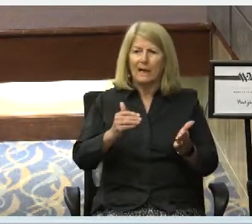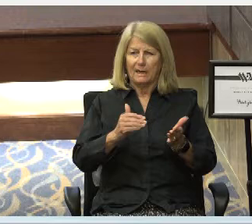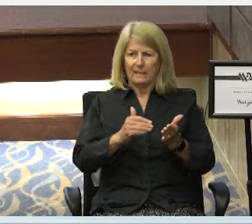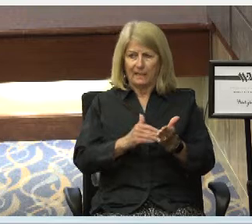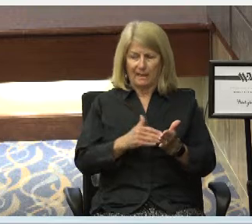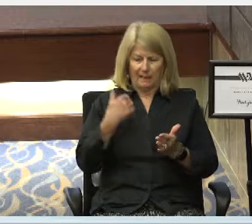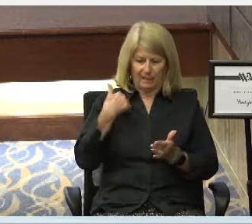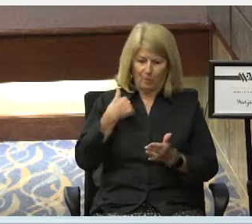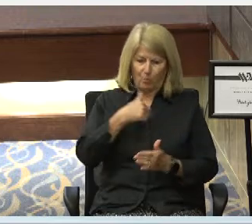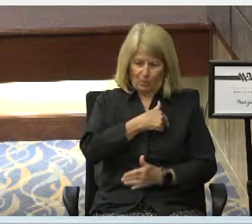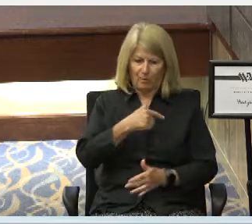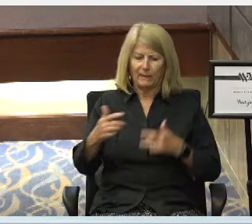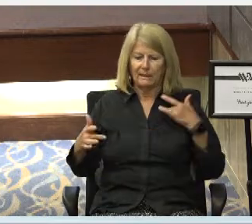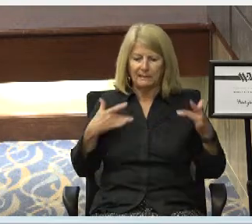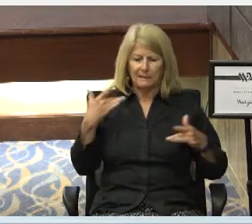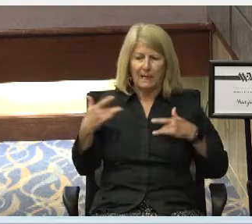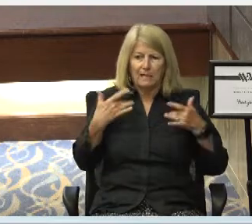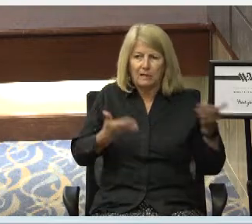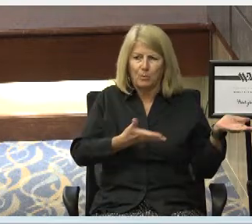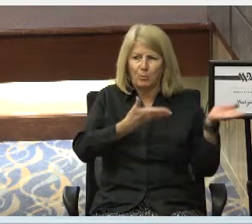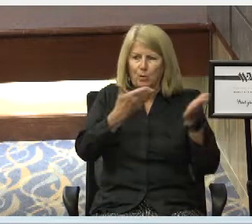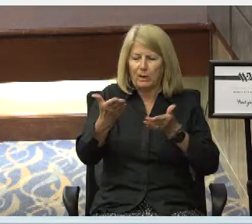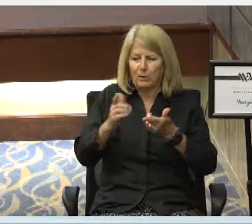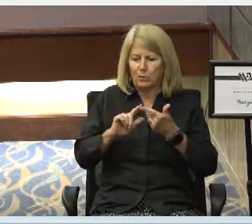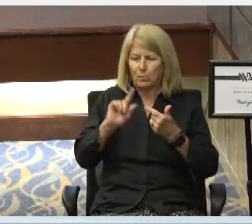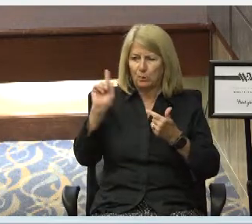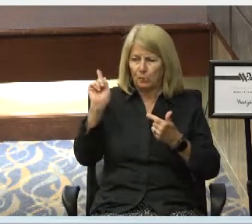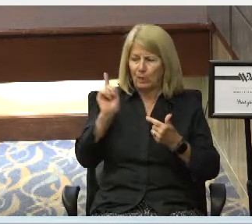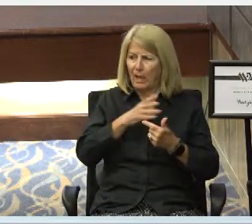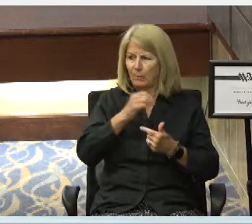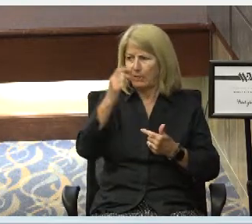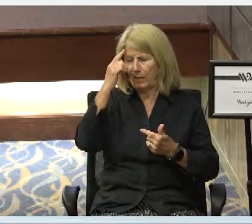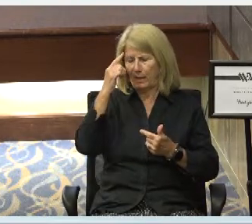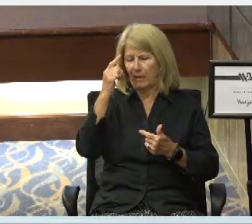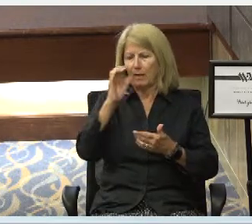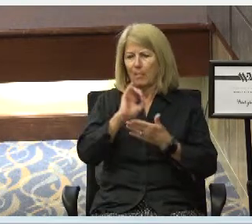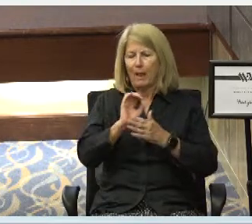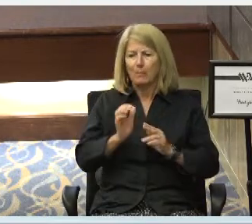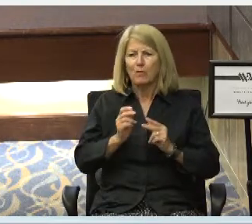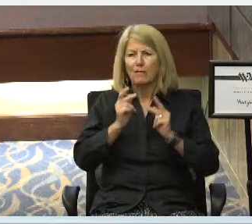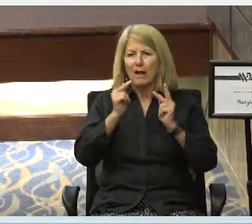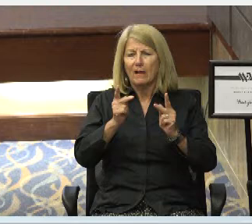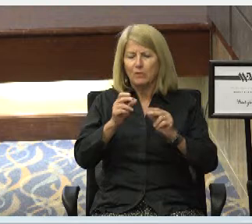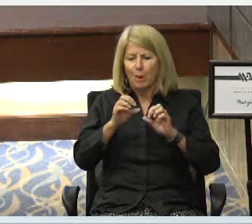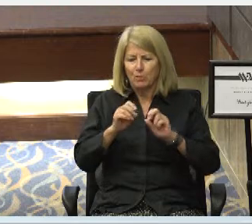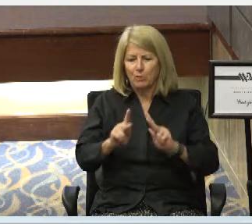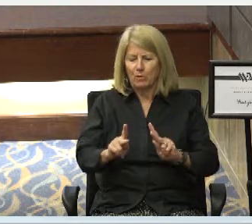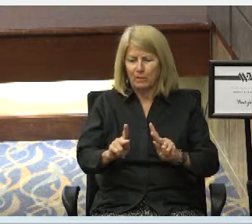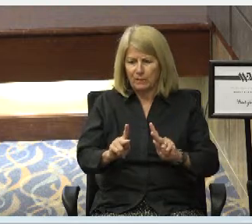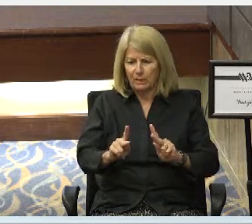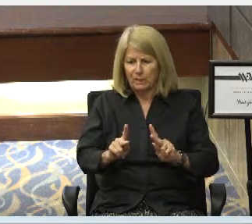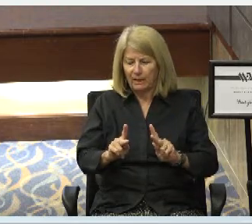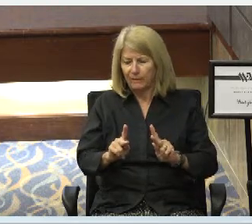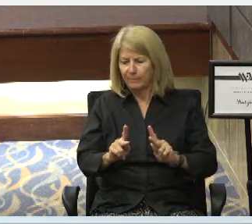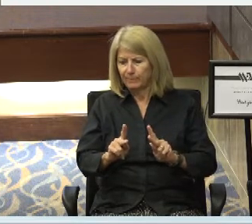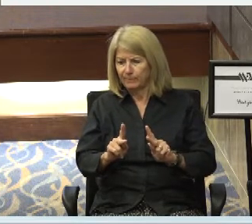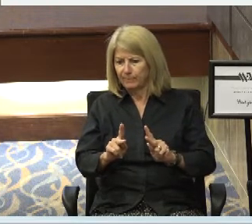we're excited to bring these things forward to you, and we think it provides opportunities to address issues that the different parties may have had moving